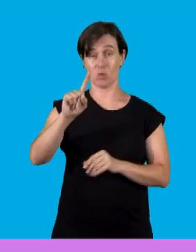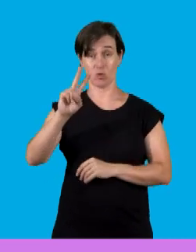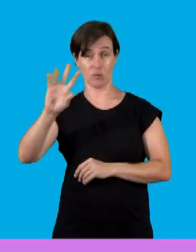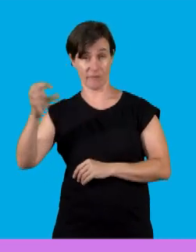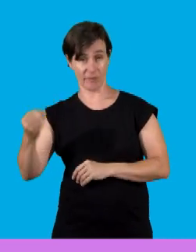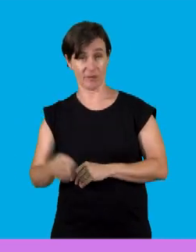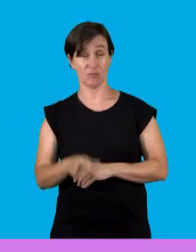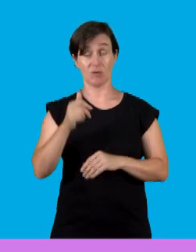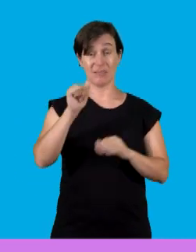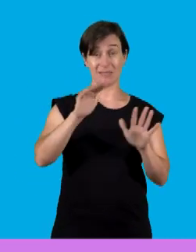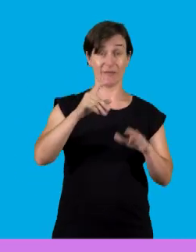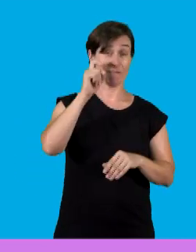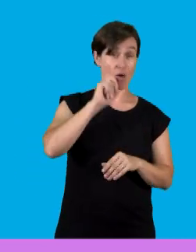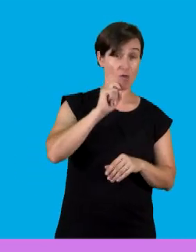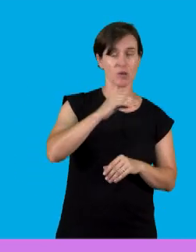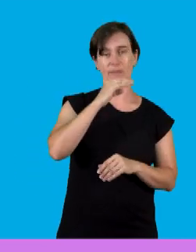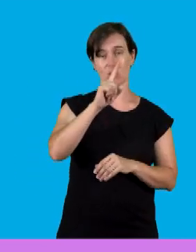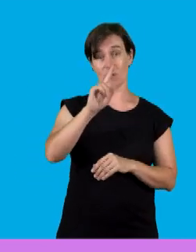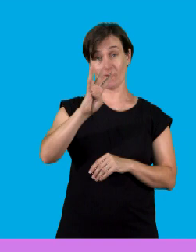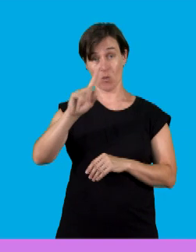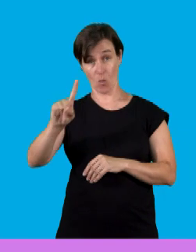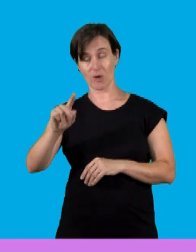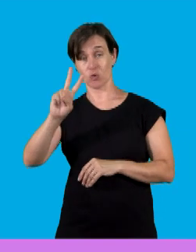older, then the tax threshold will be